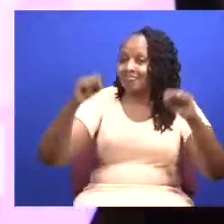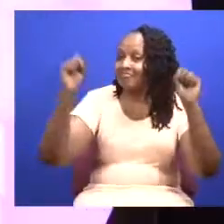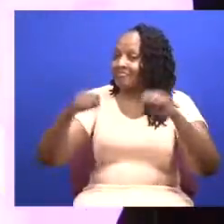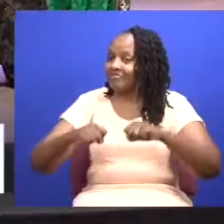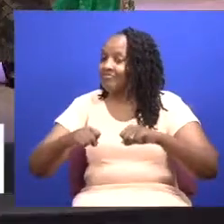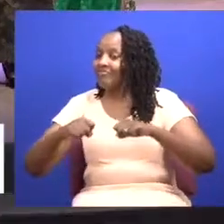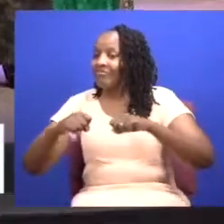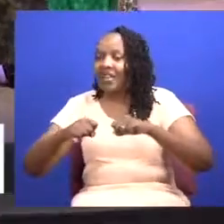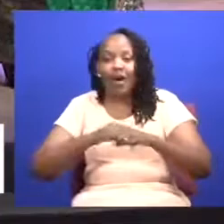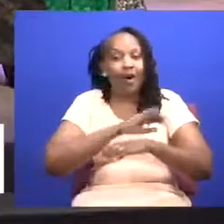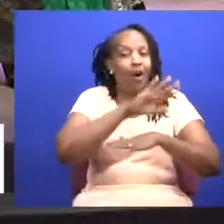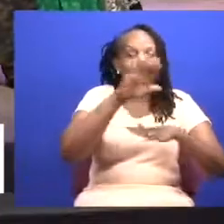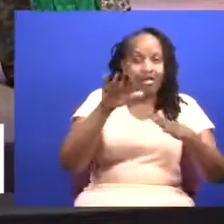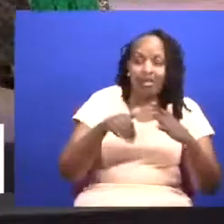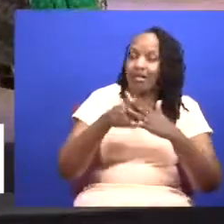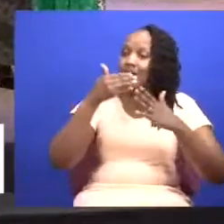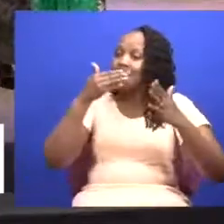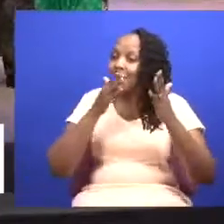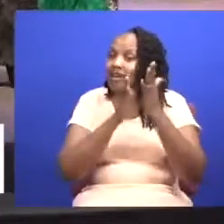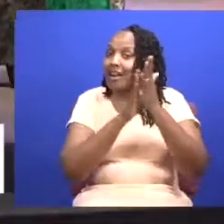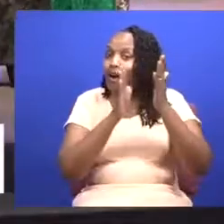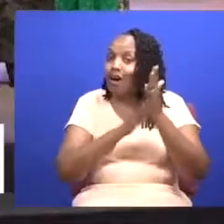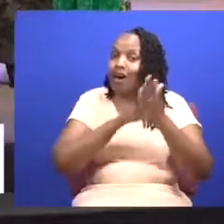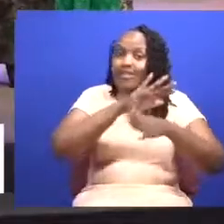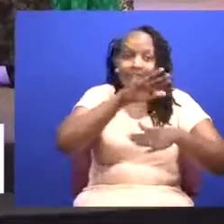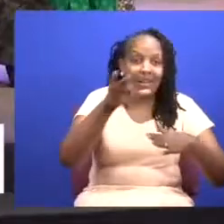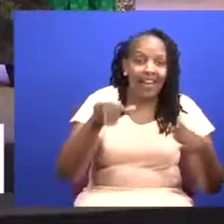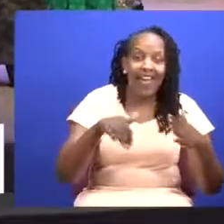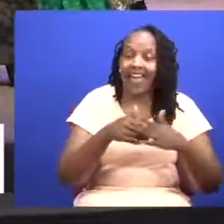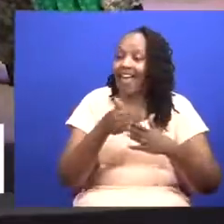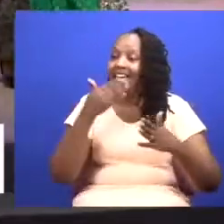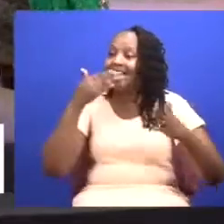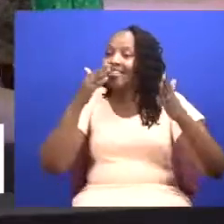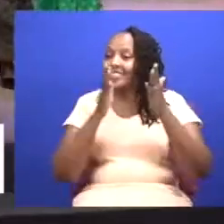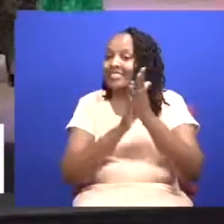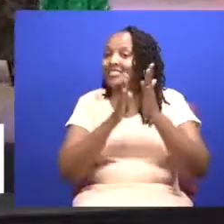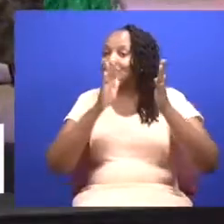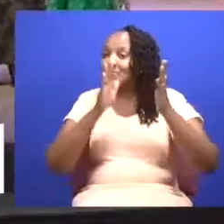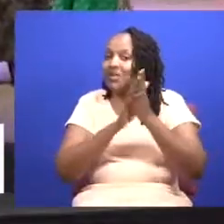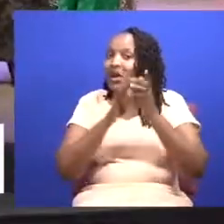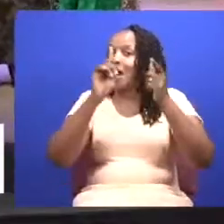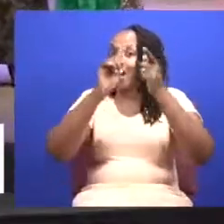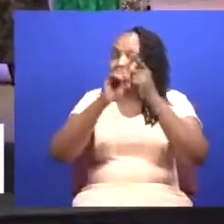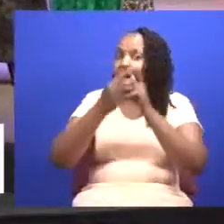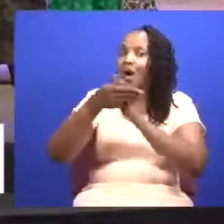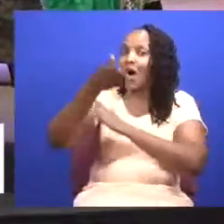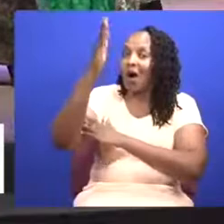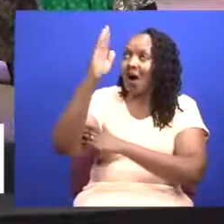One accord, every prayer, every prayer, every prayer, every